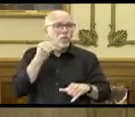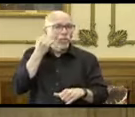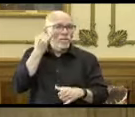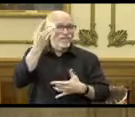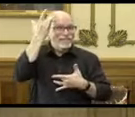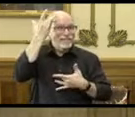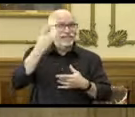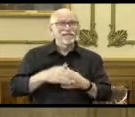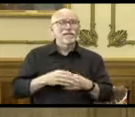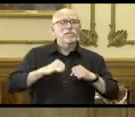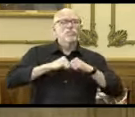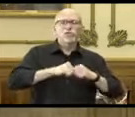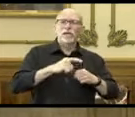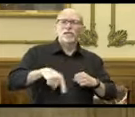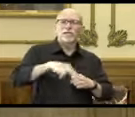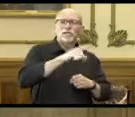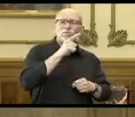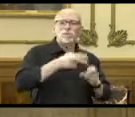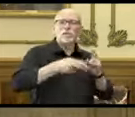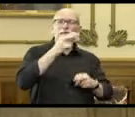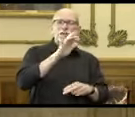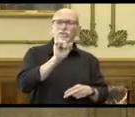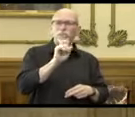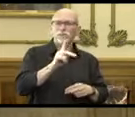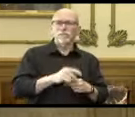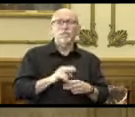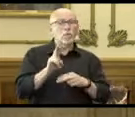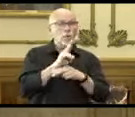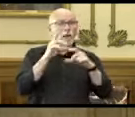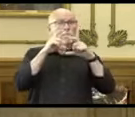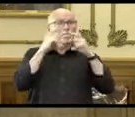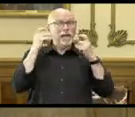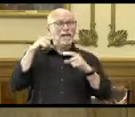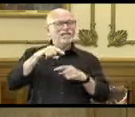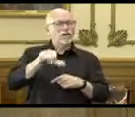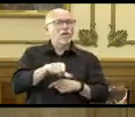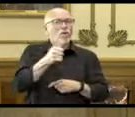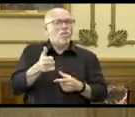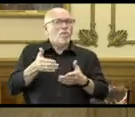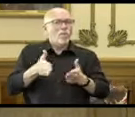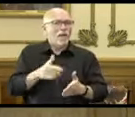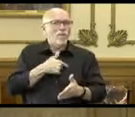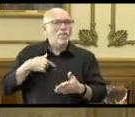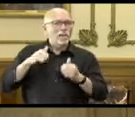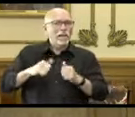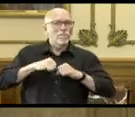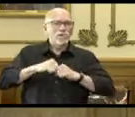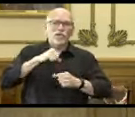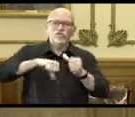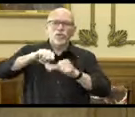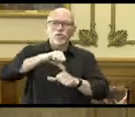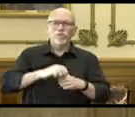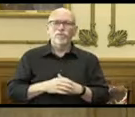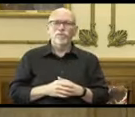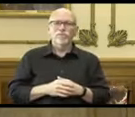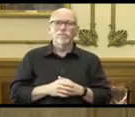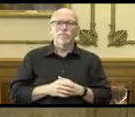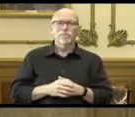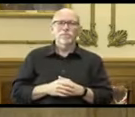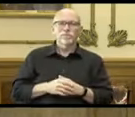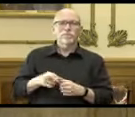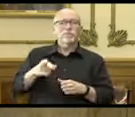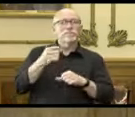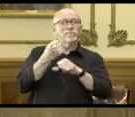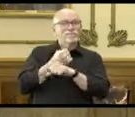sick, and protecting those that are the most at risk. Wearing masks is yet another tool we have to protect each other. Our own data here